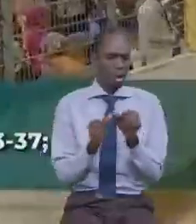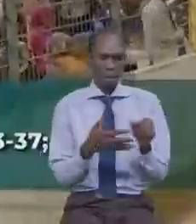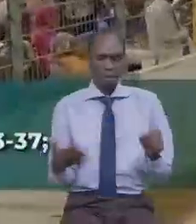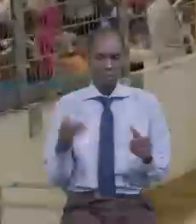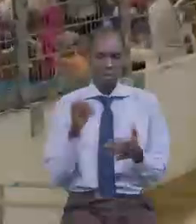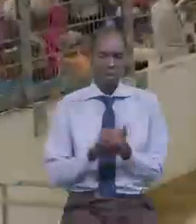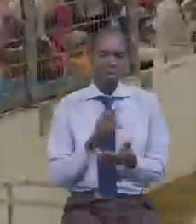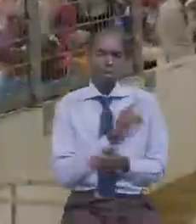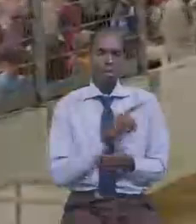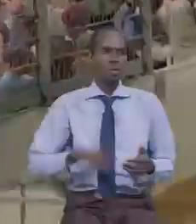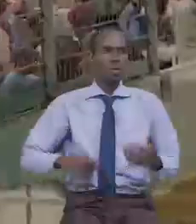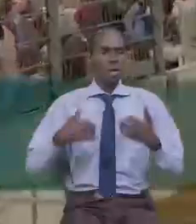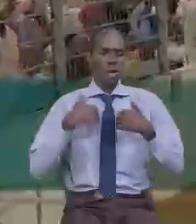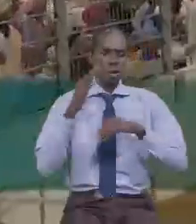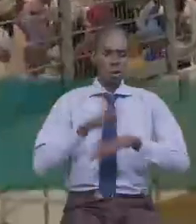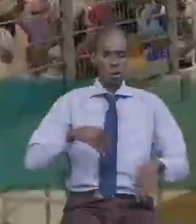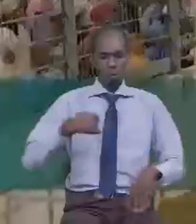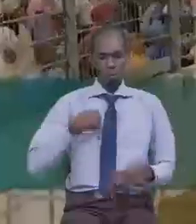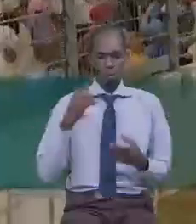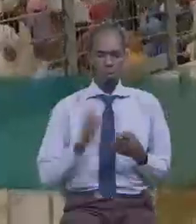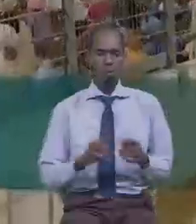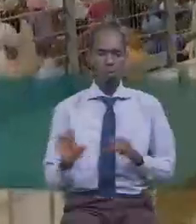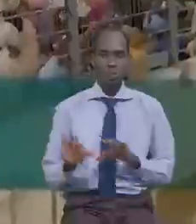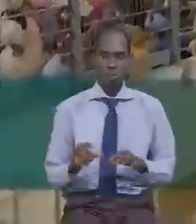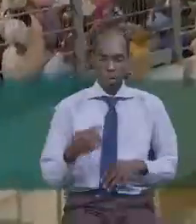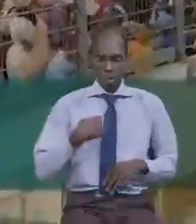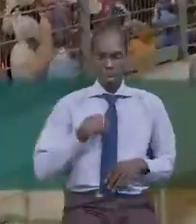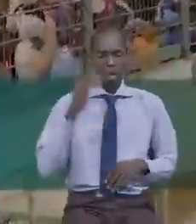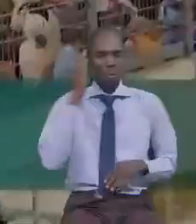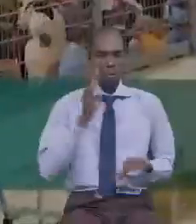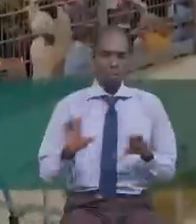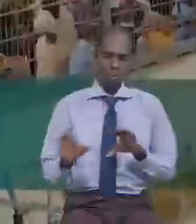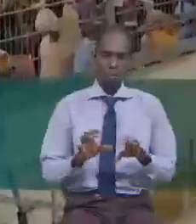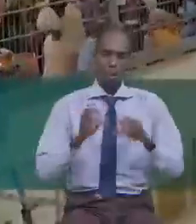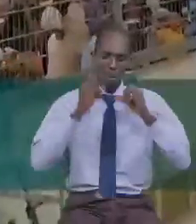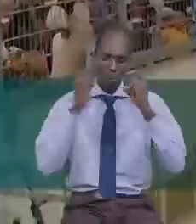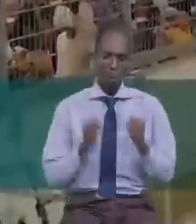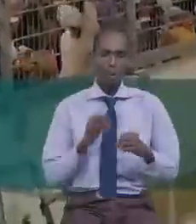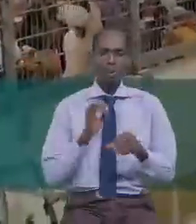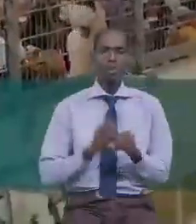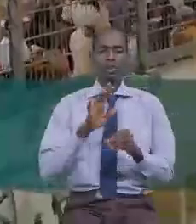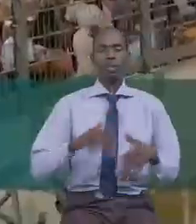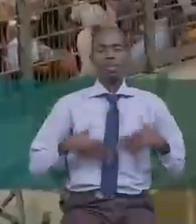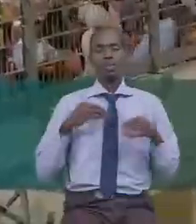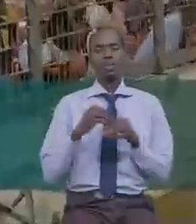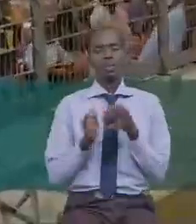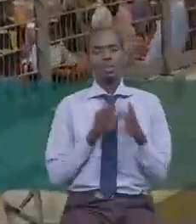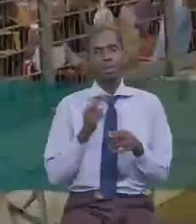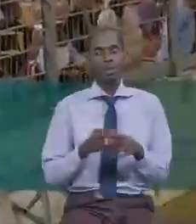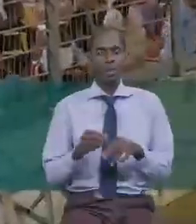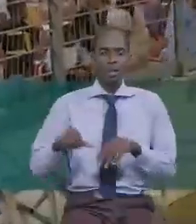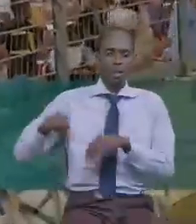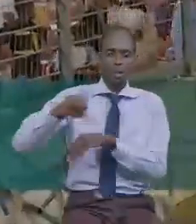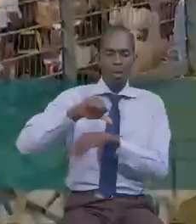has called on me to do. I will do. Power in your life. Anointing in your